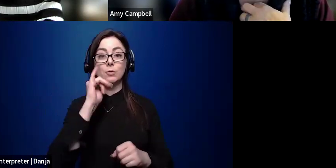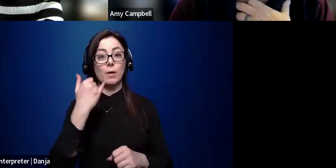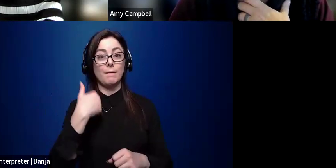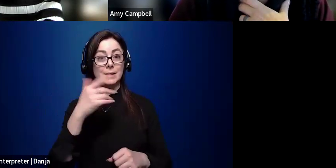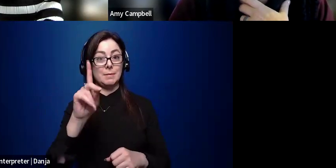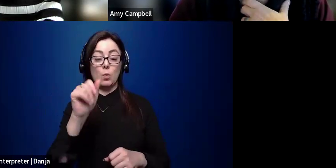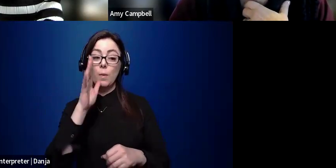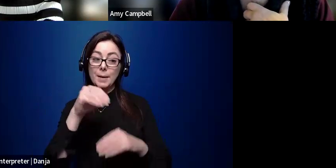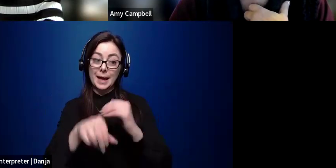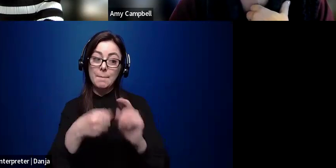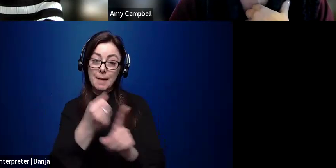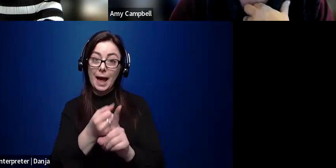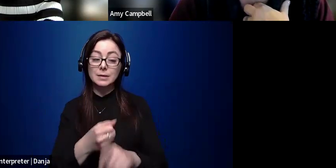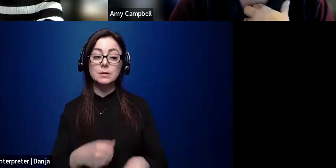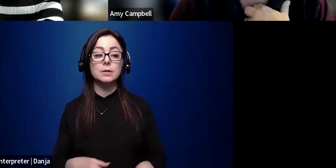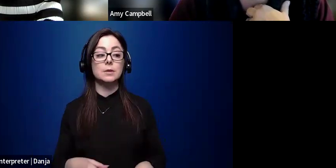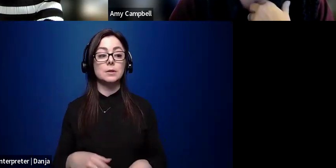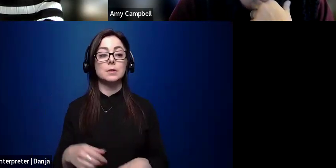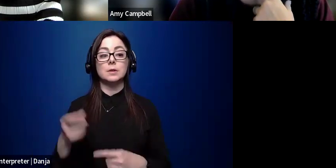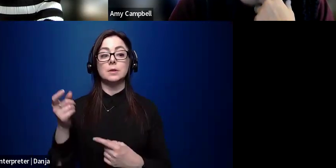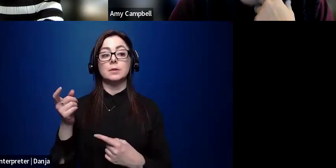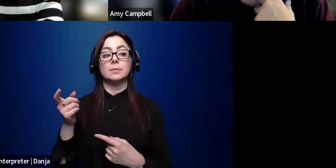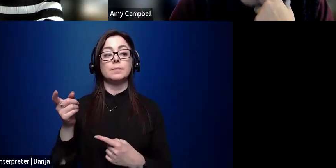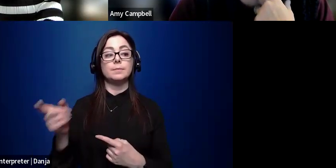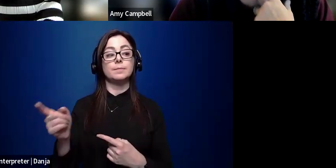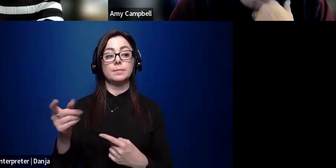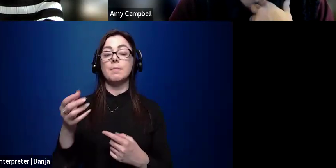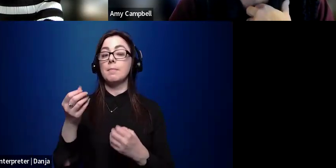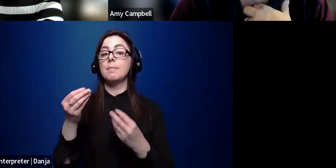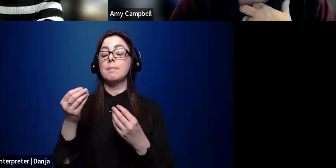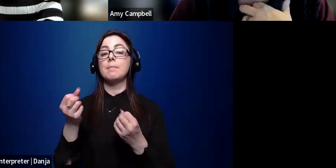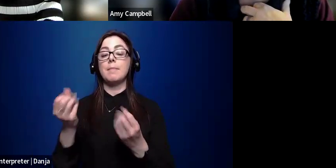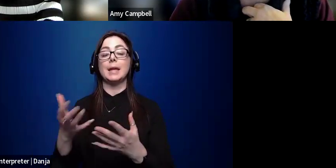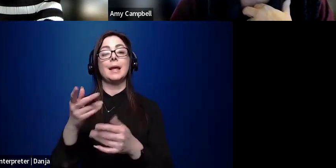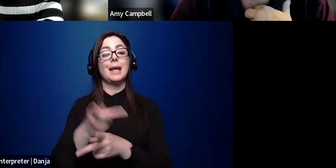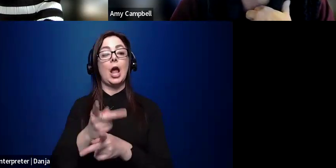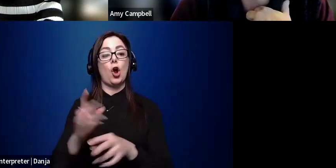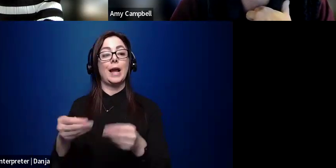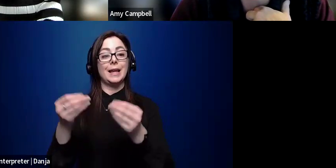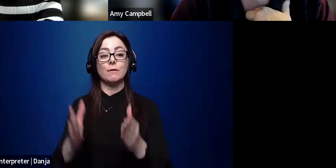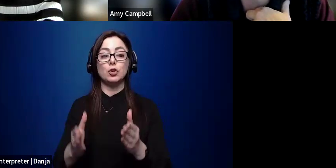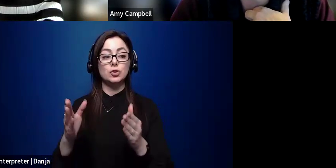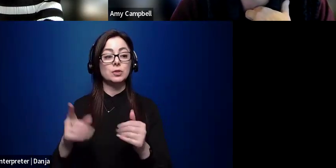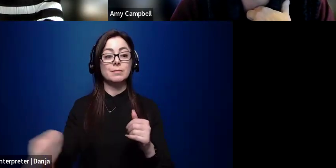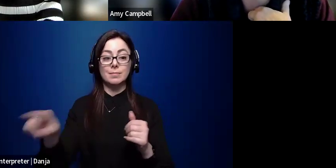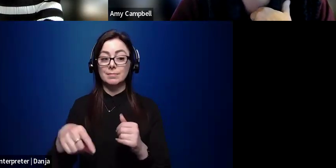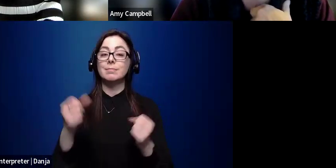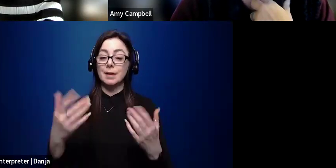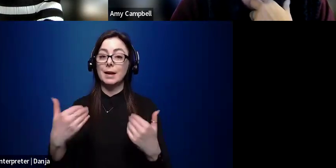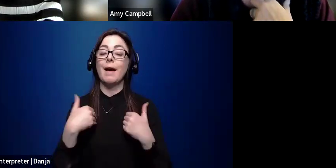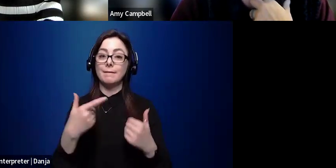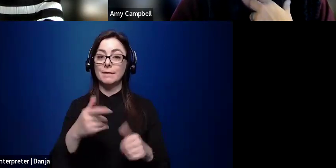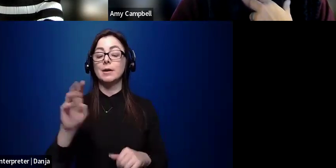Many paid caregivers do not have employer sponsored insurance. A lot of them have